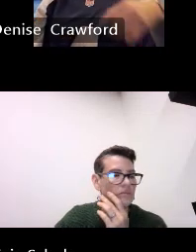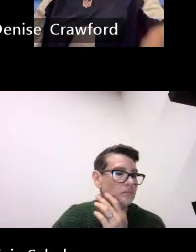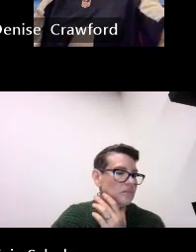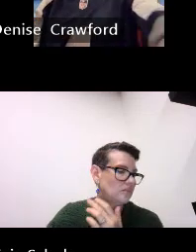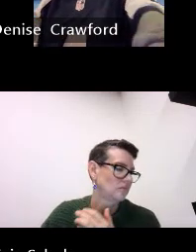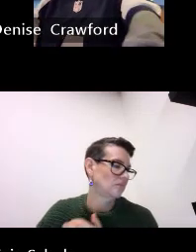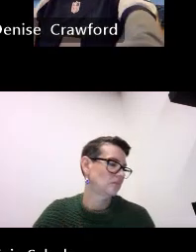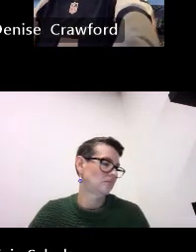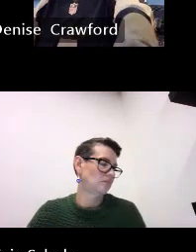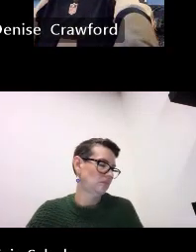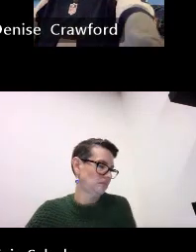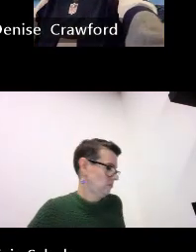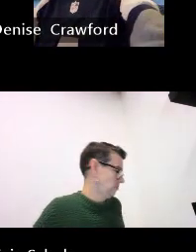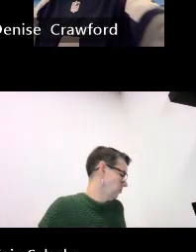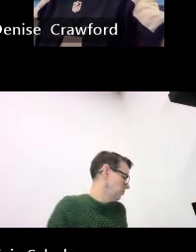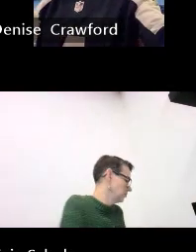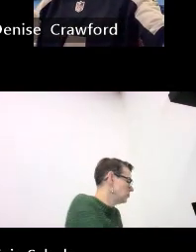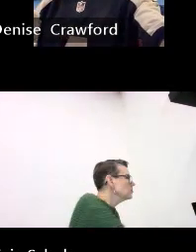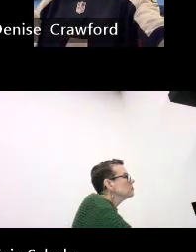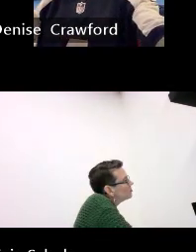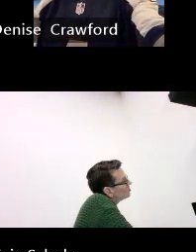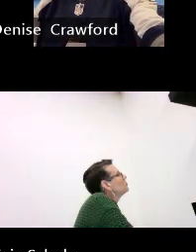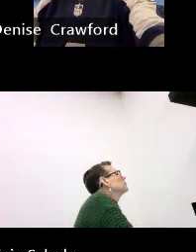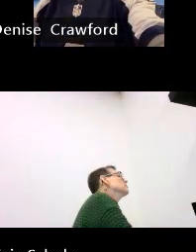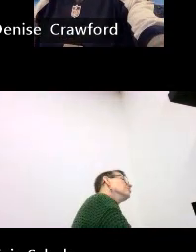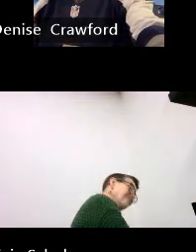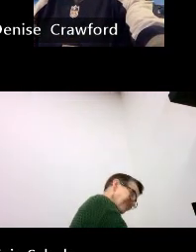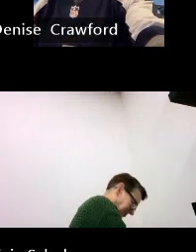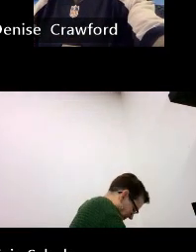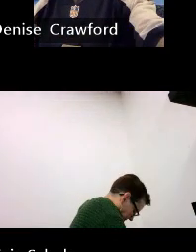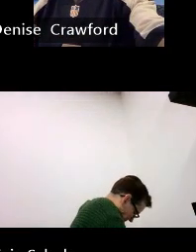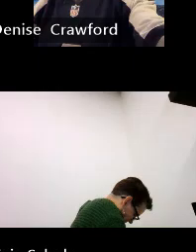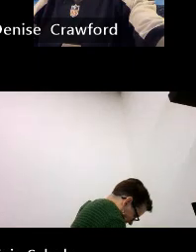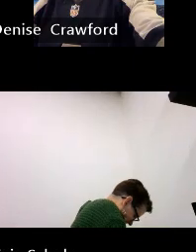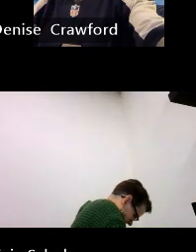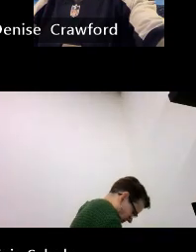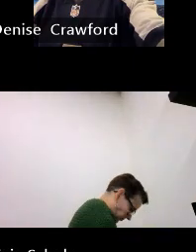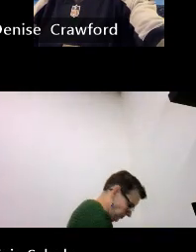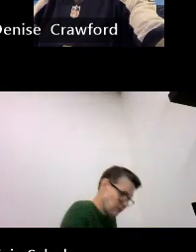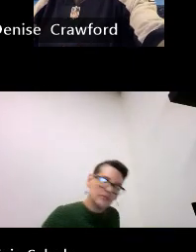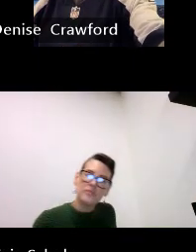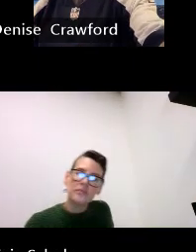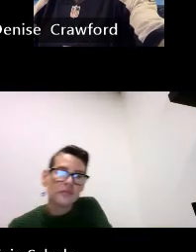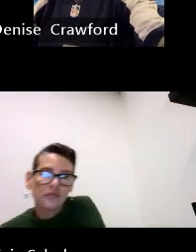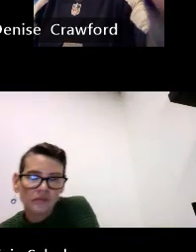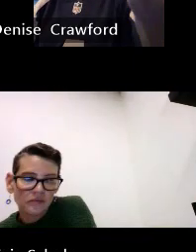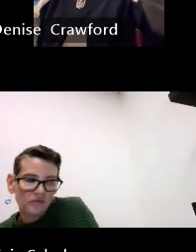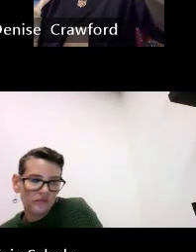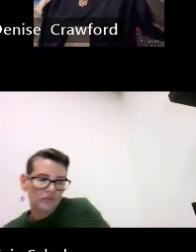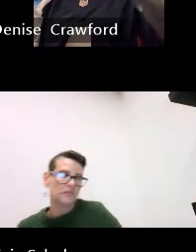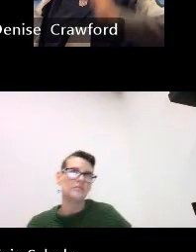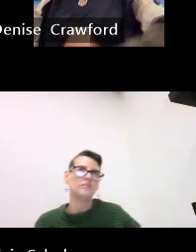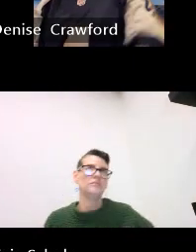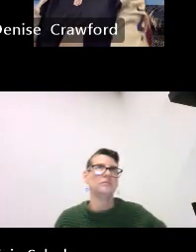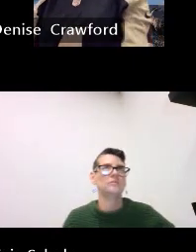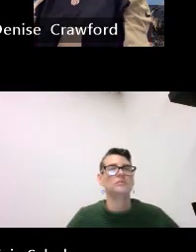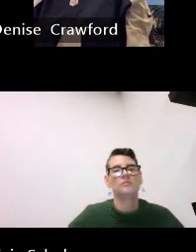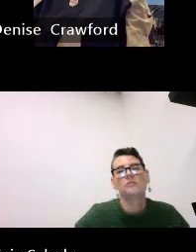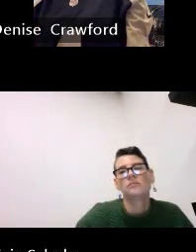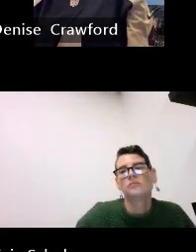note because of the why. We're really good about what we're providing, case management,